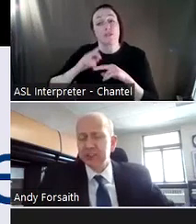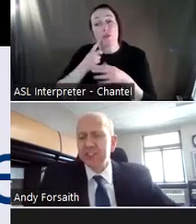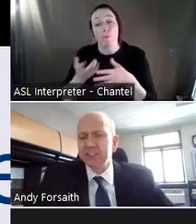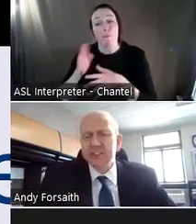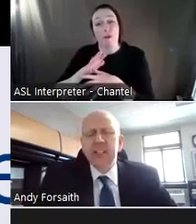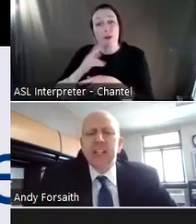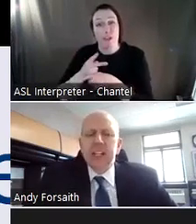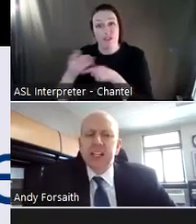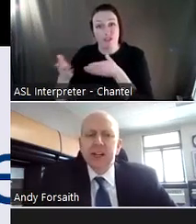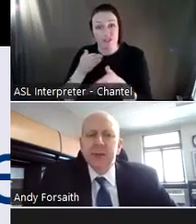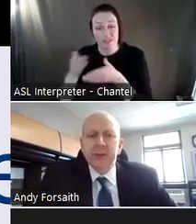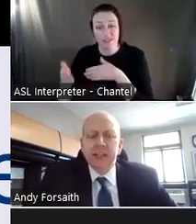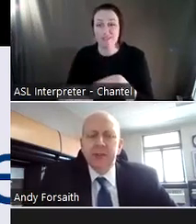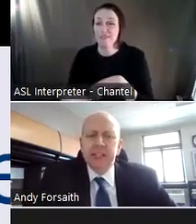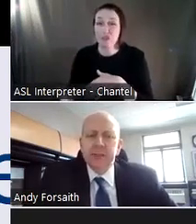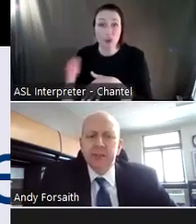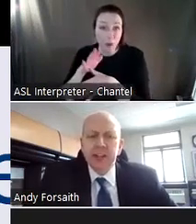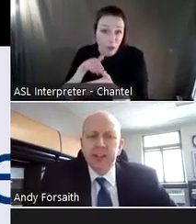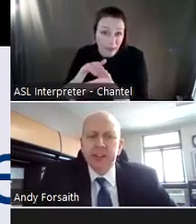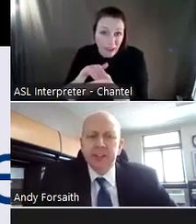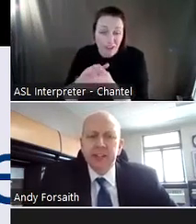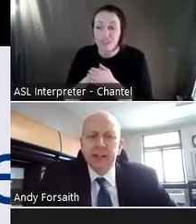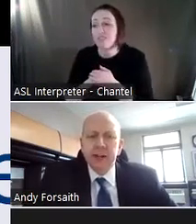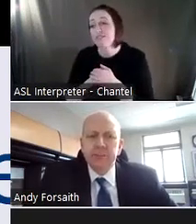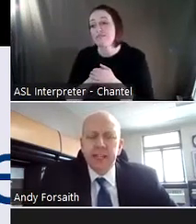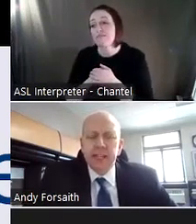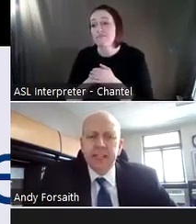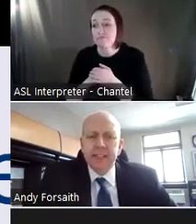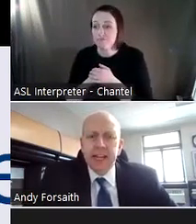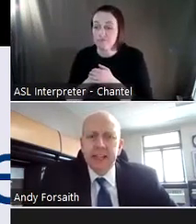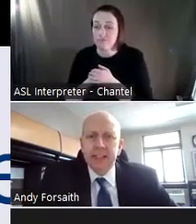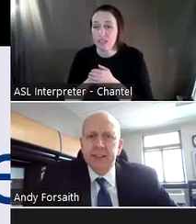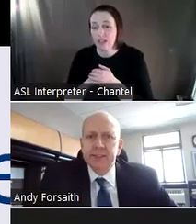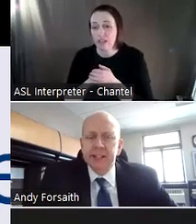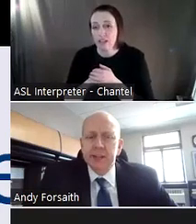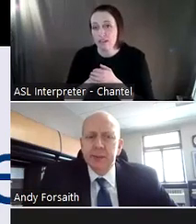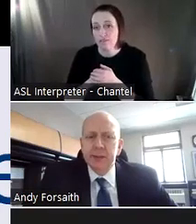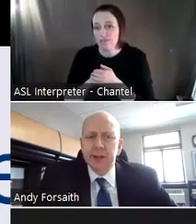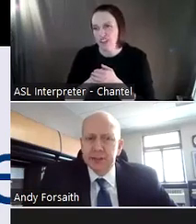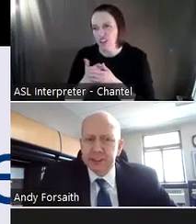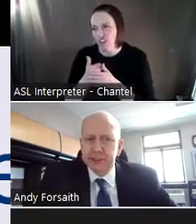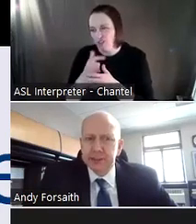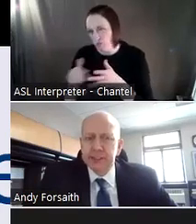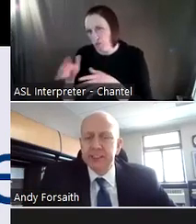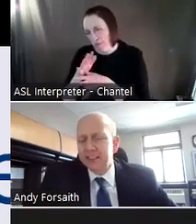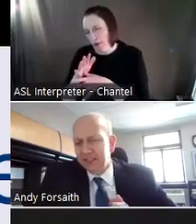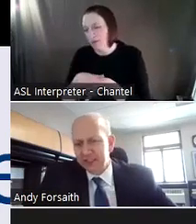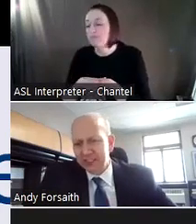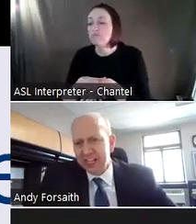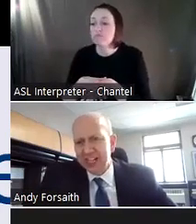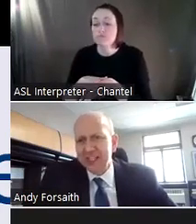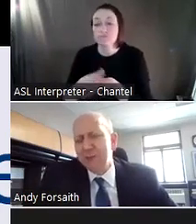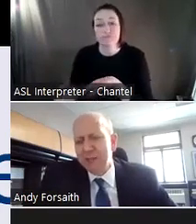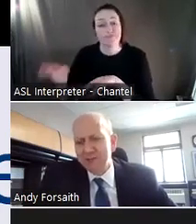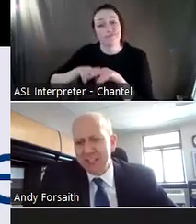care physicians and related providers. And that is also explicitly